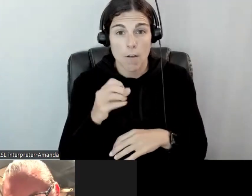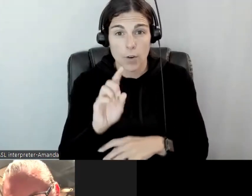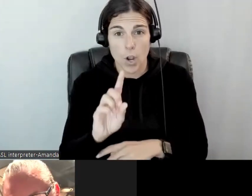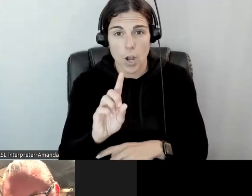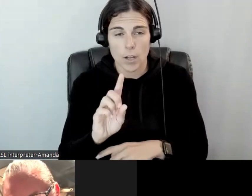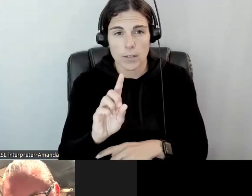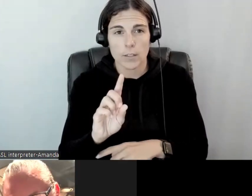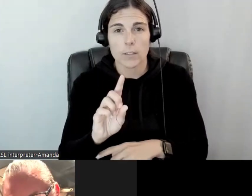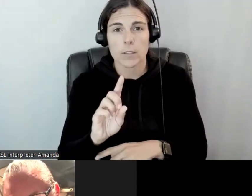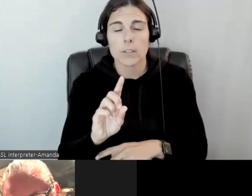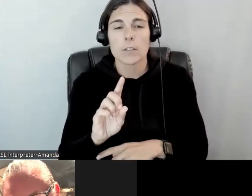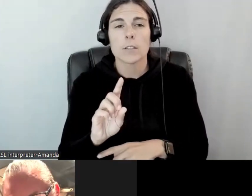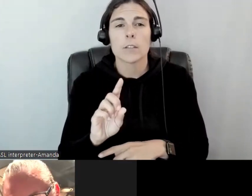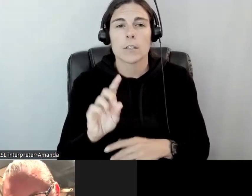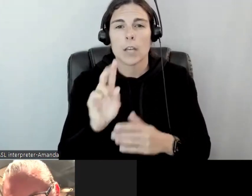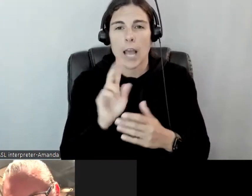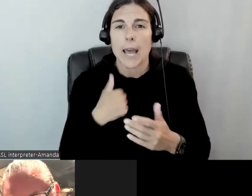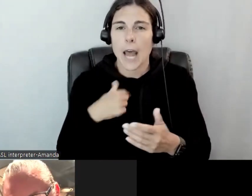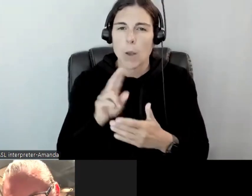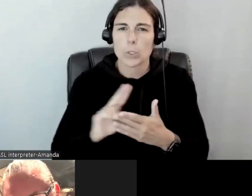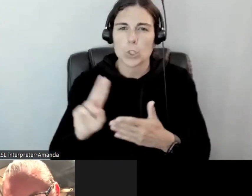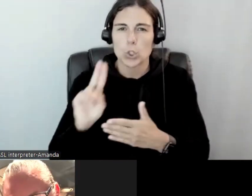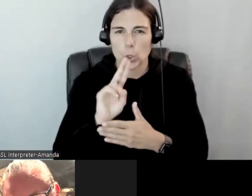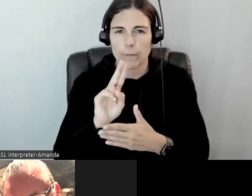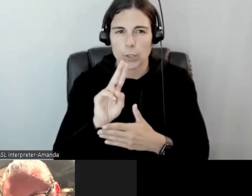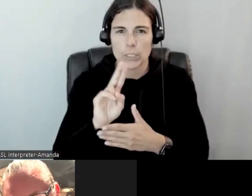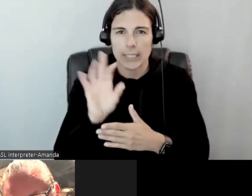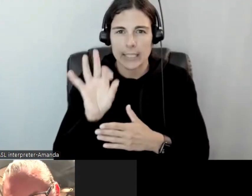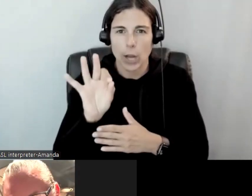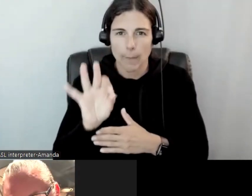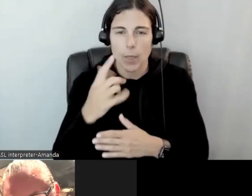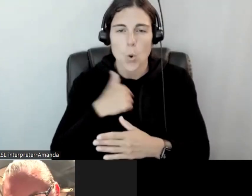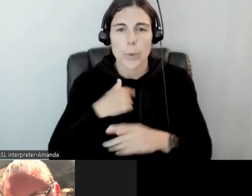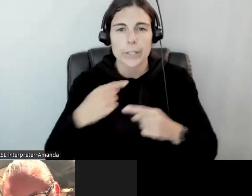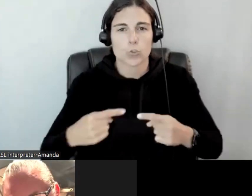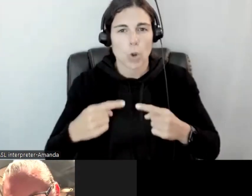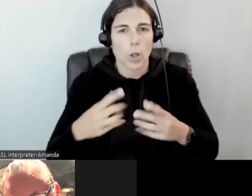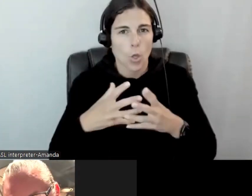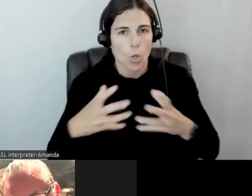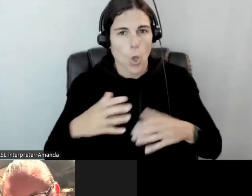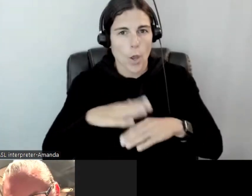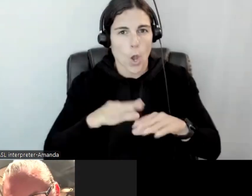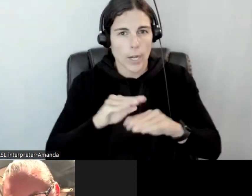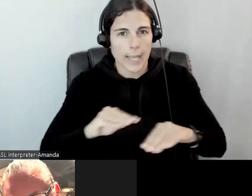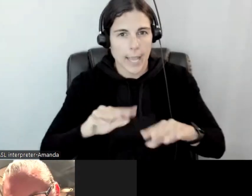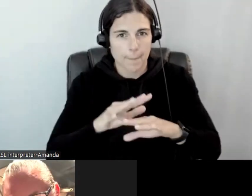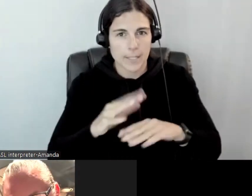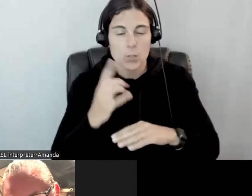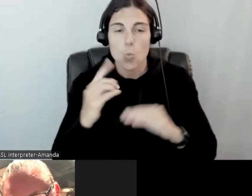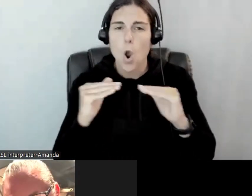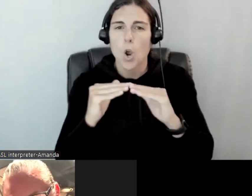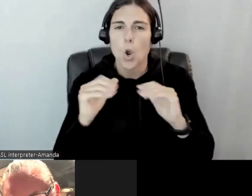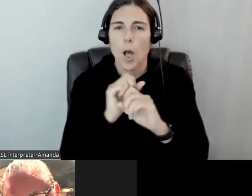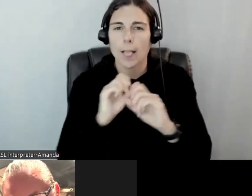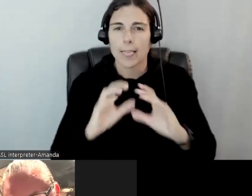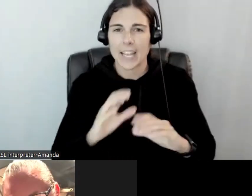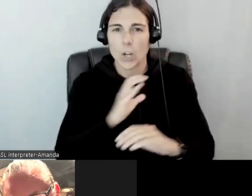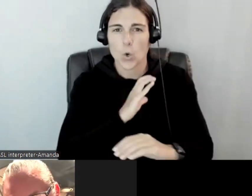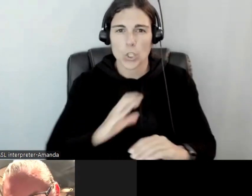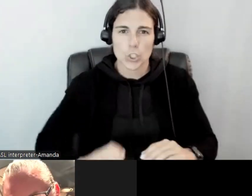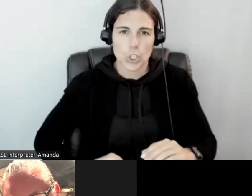was a university chaplain, so we struggled with a lot of that on campus. And one of my colleagues, a